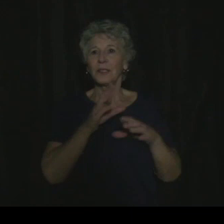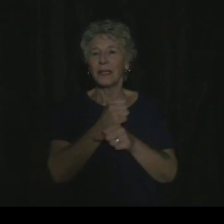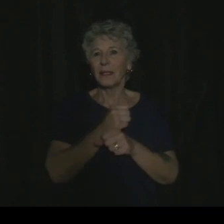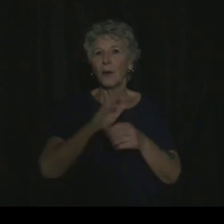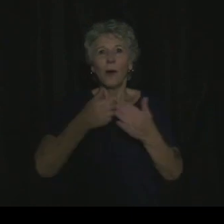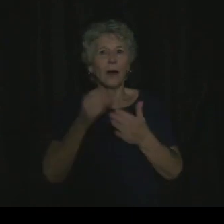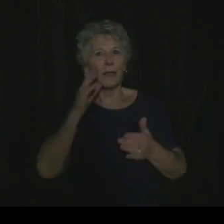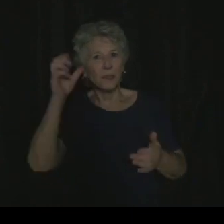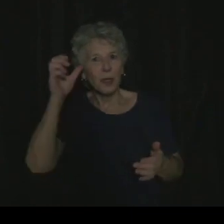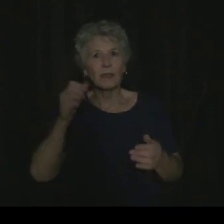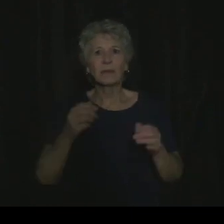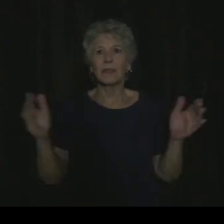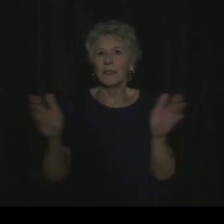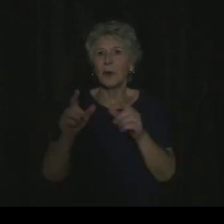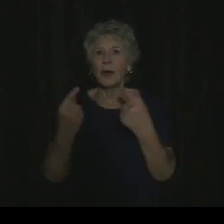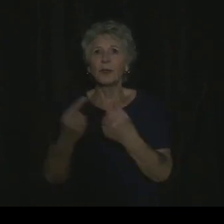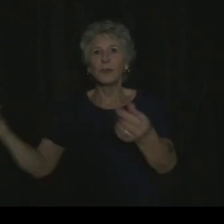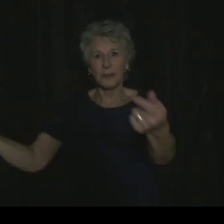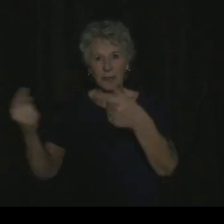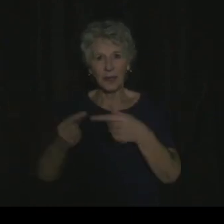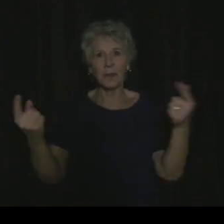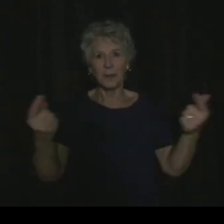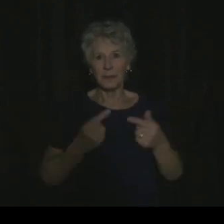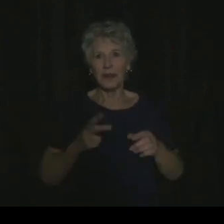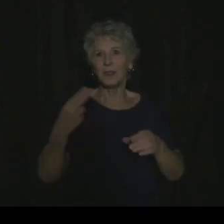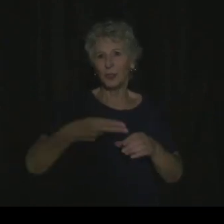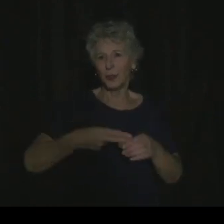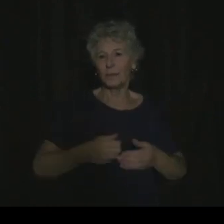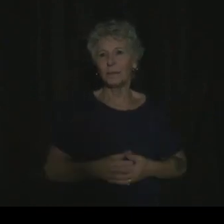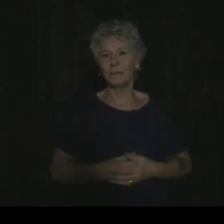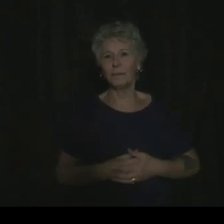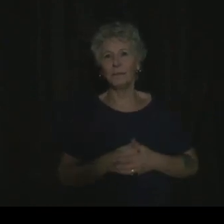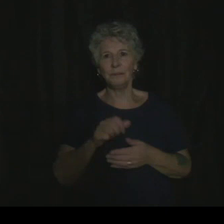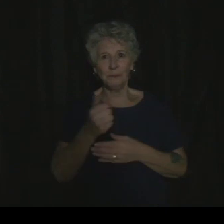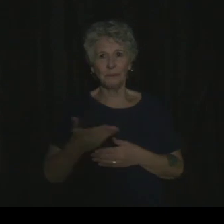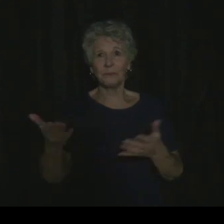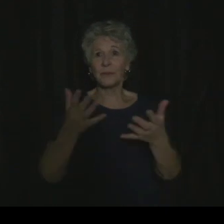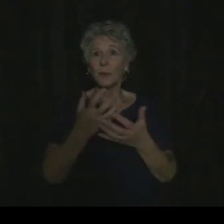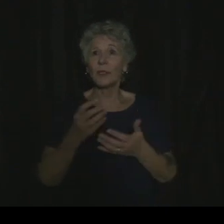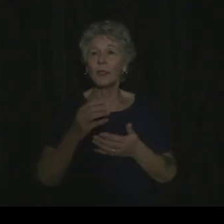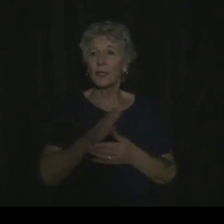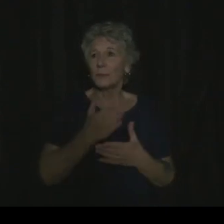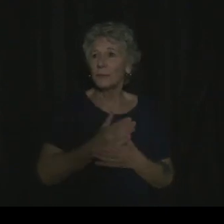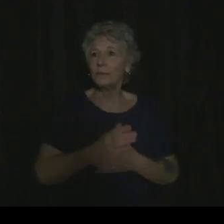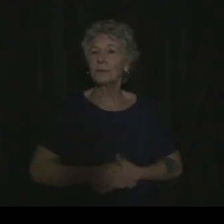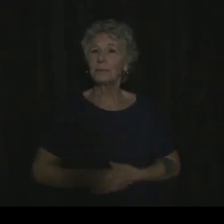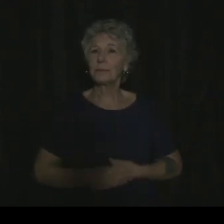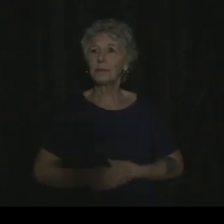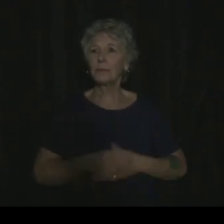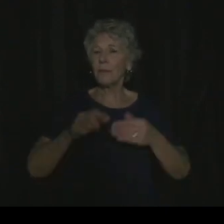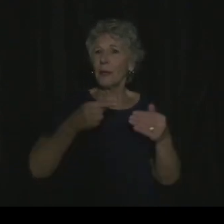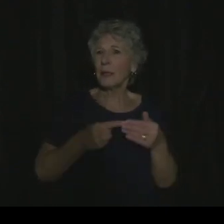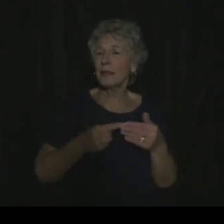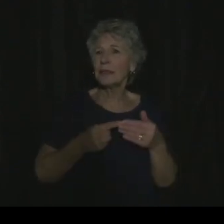adult classes and small groups to come out. So we invite you to that. The other thing I wanted to share with you is regarding